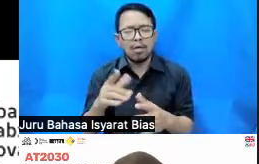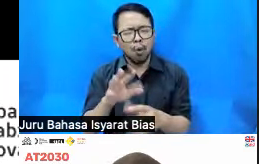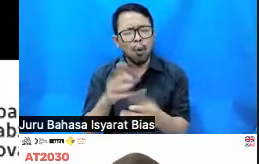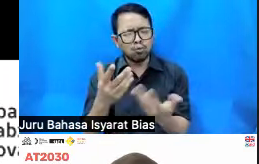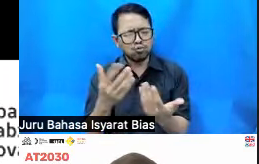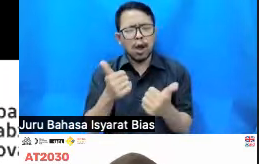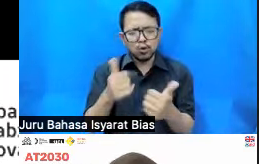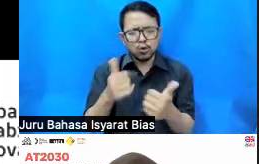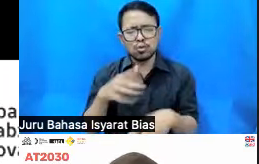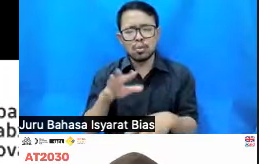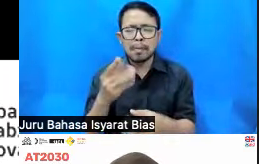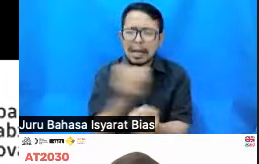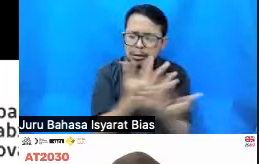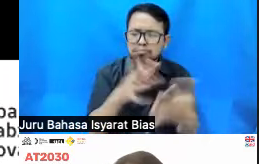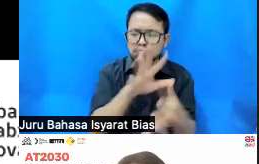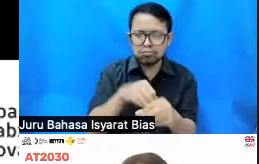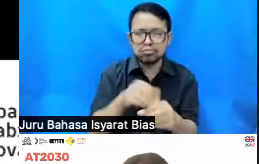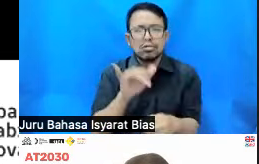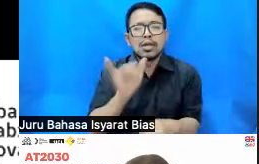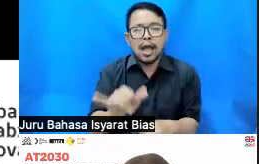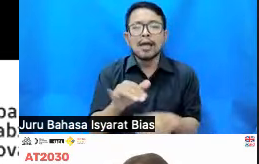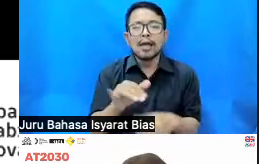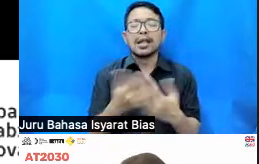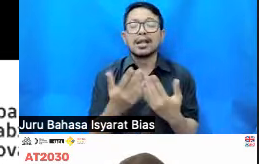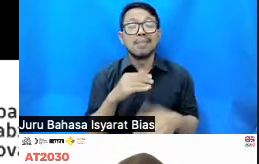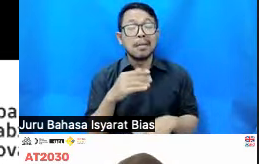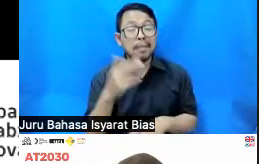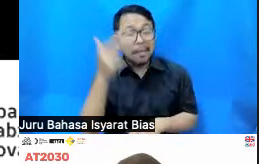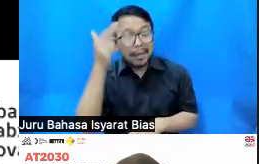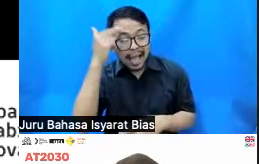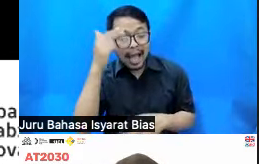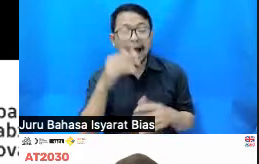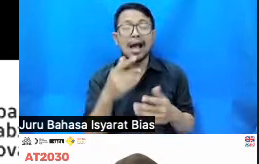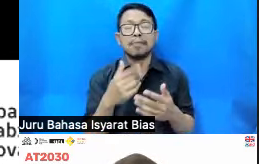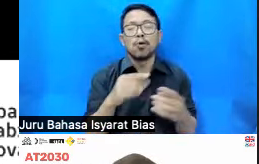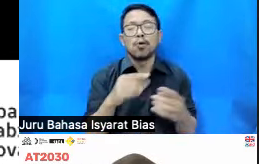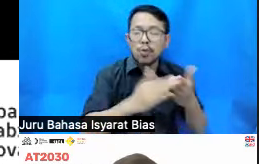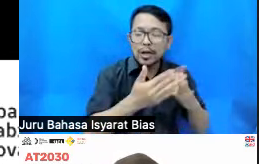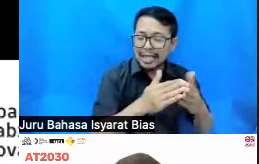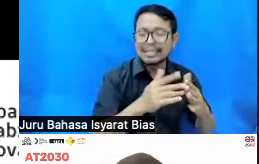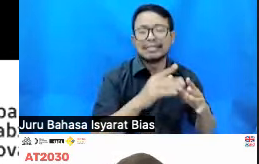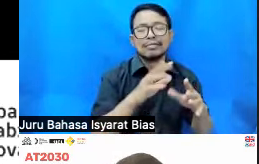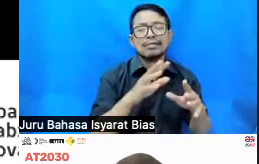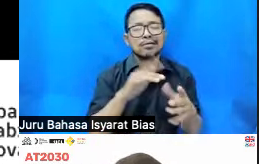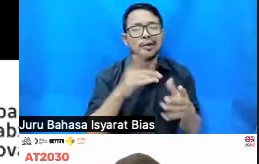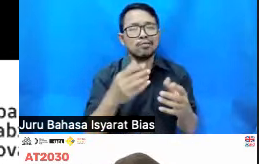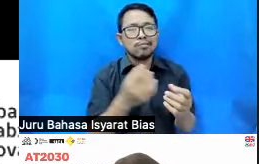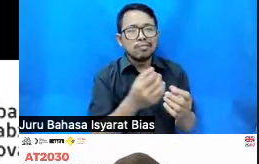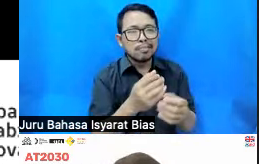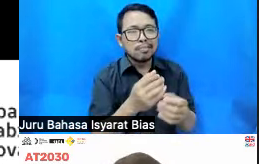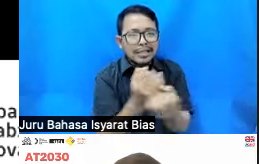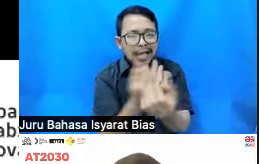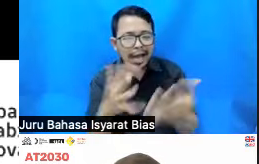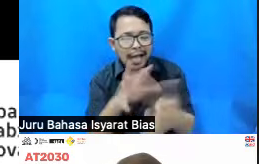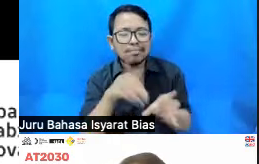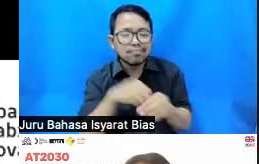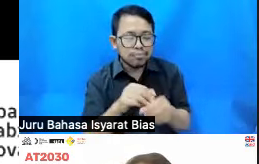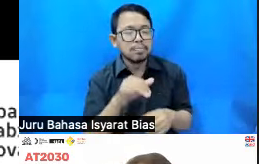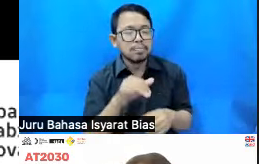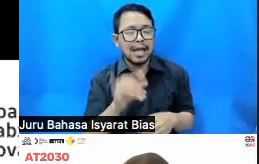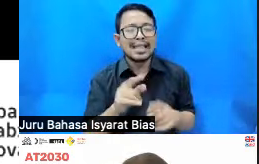the community, leadership from the neighborhood, there's some work to be done to make sure those processes are really accessible for everybody so